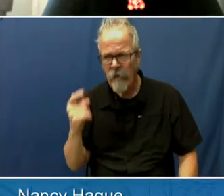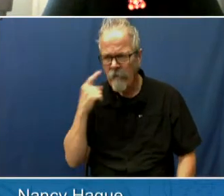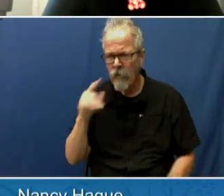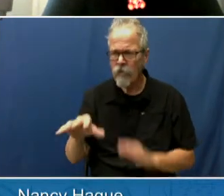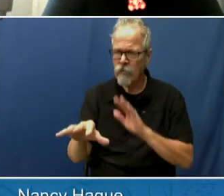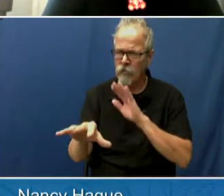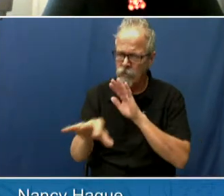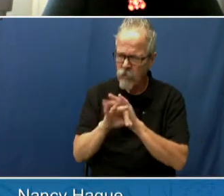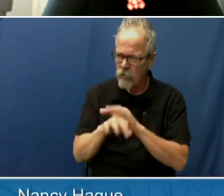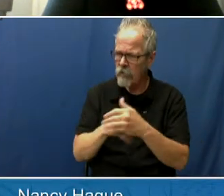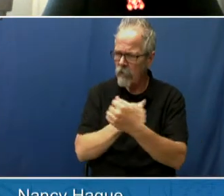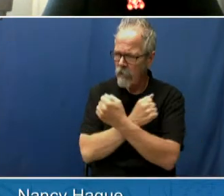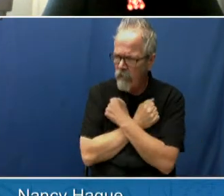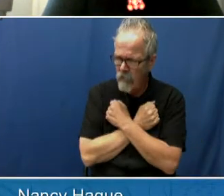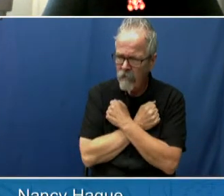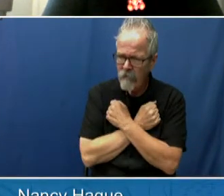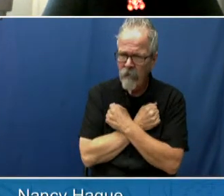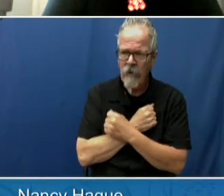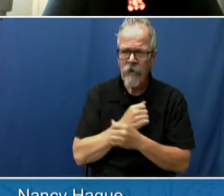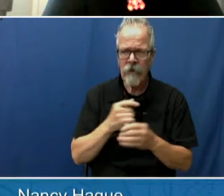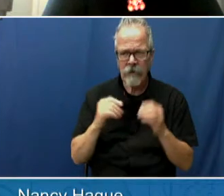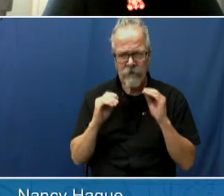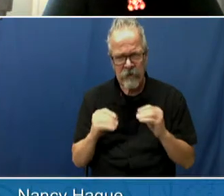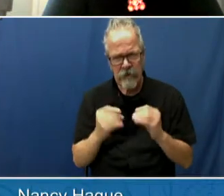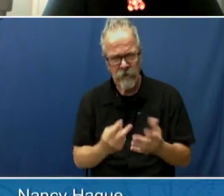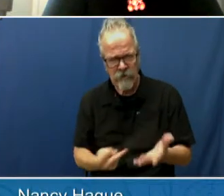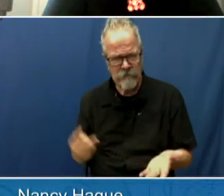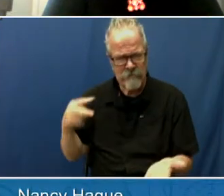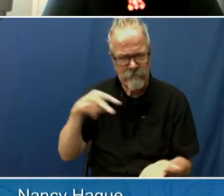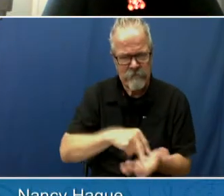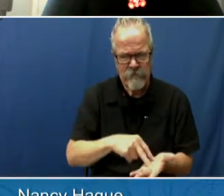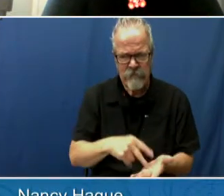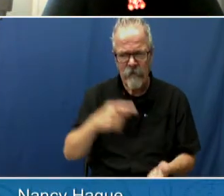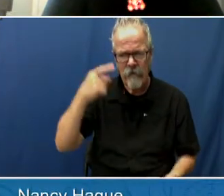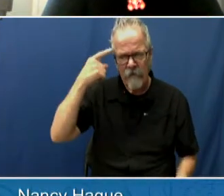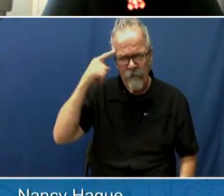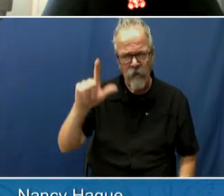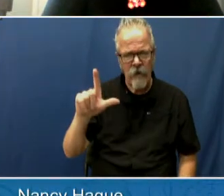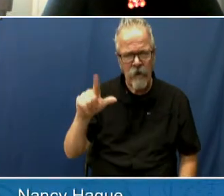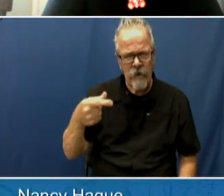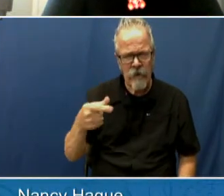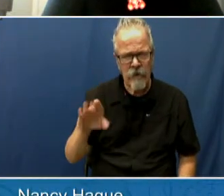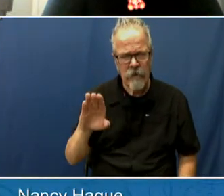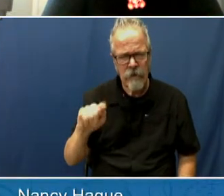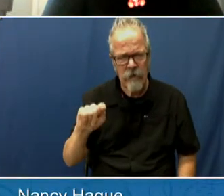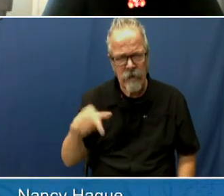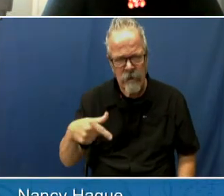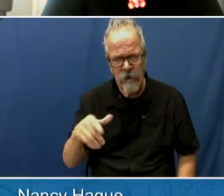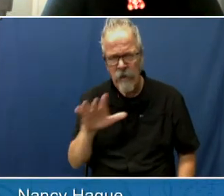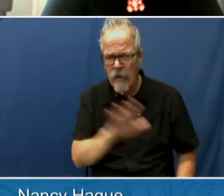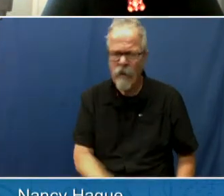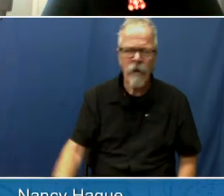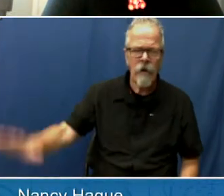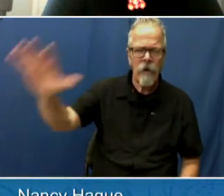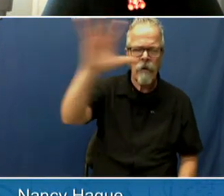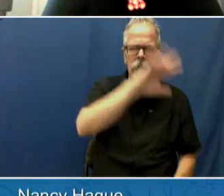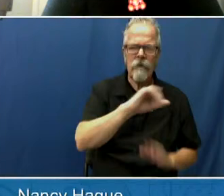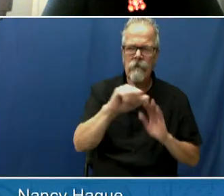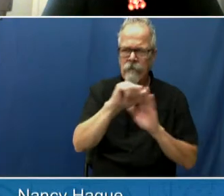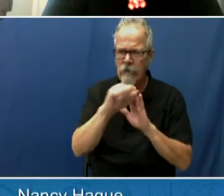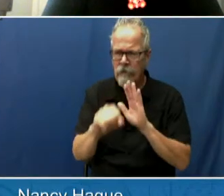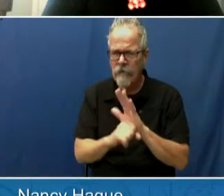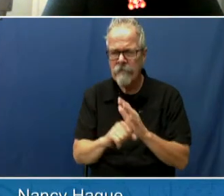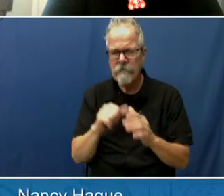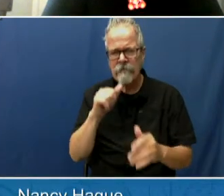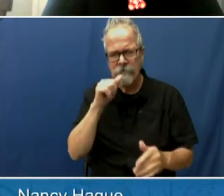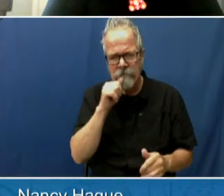strength and resilience of LGBTQ people in our state. We have endured over 30 ballot measures